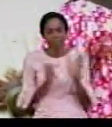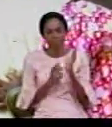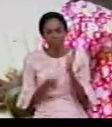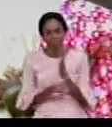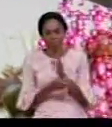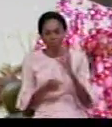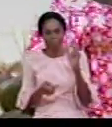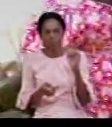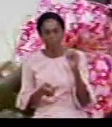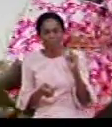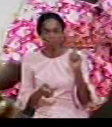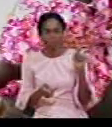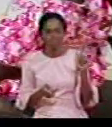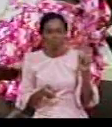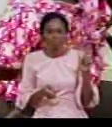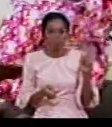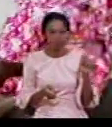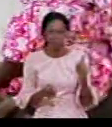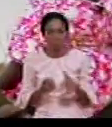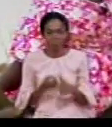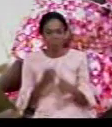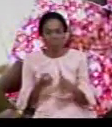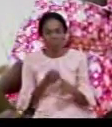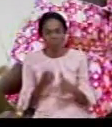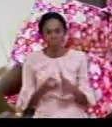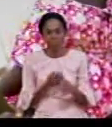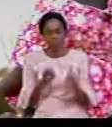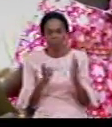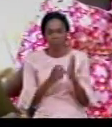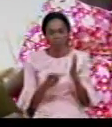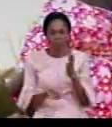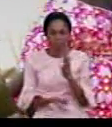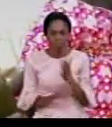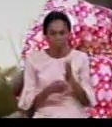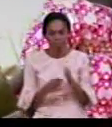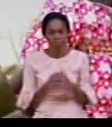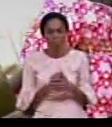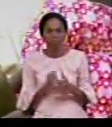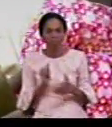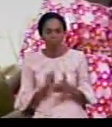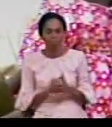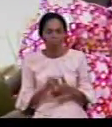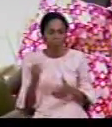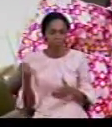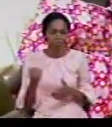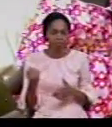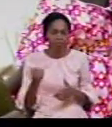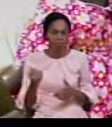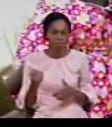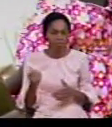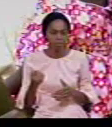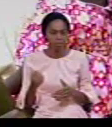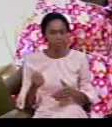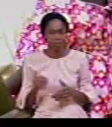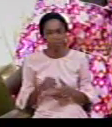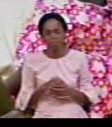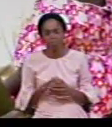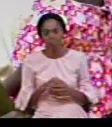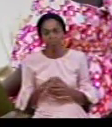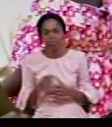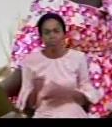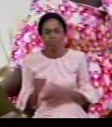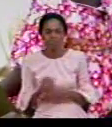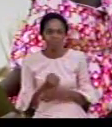2021, the first edition. So that's very Saturday. I think they shared it that